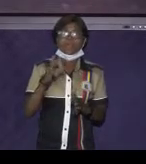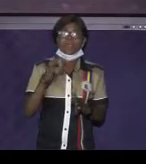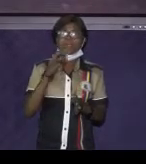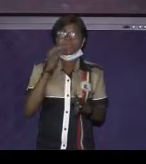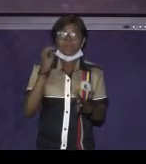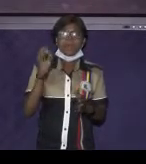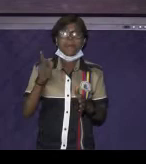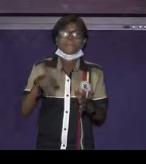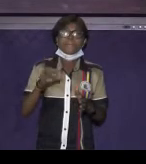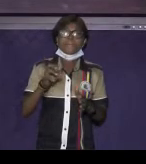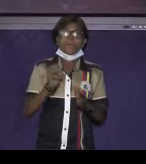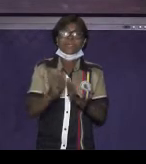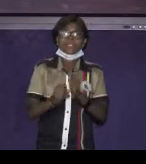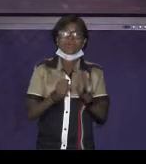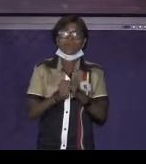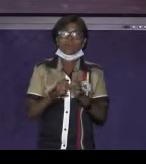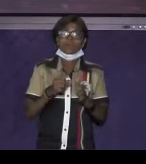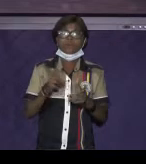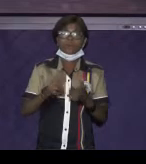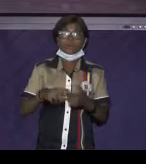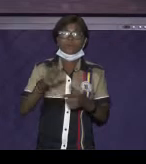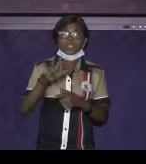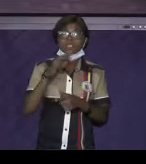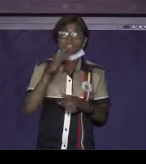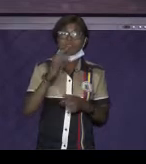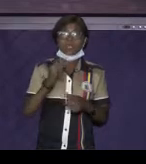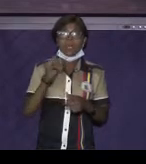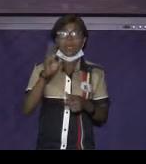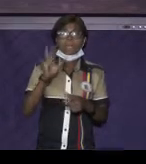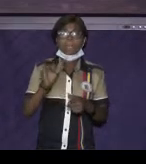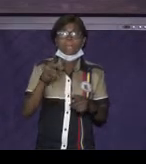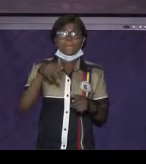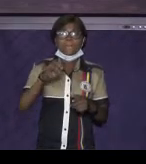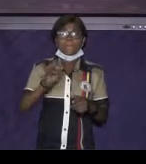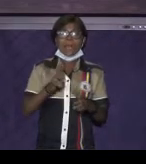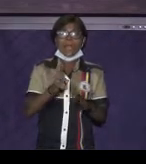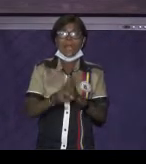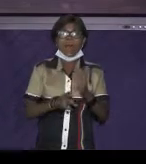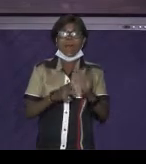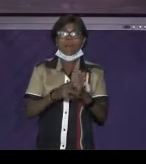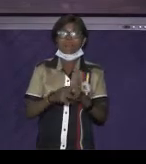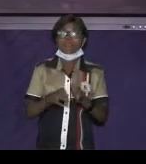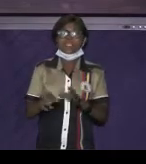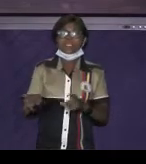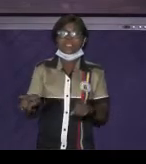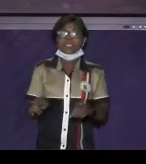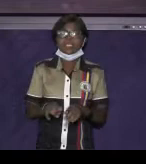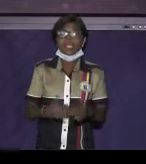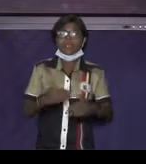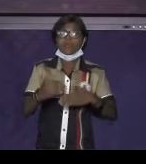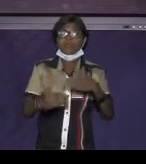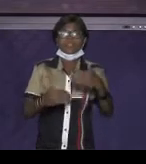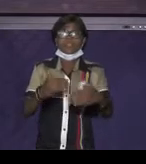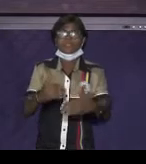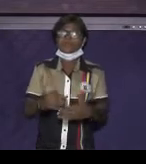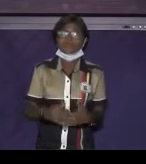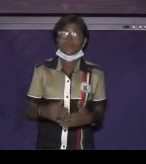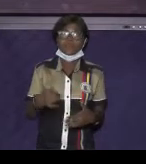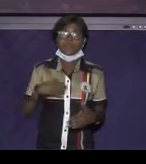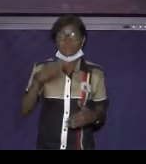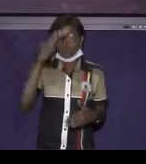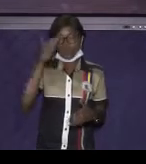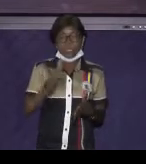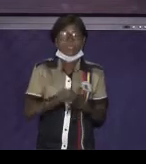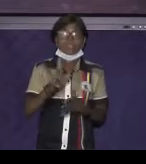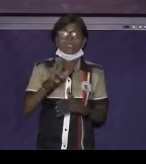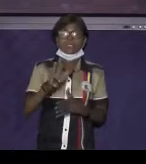to a speed in kilometers per hour. So this time we have meters per second. So the same process, distance traveled to time taken, we know that